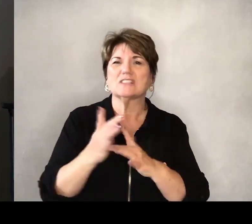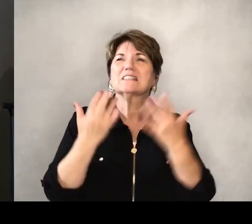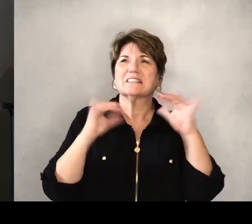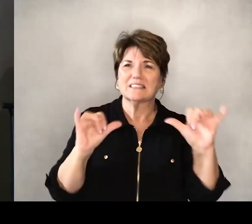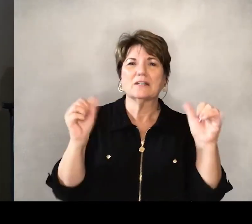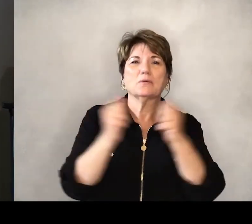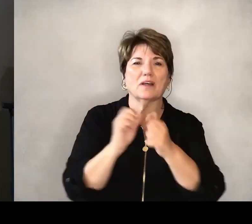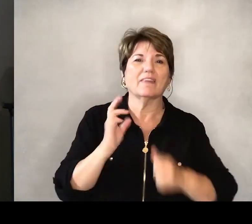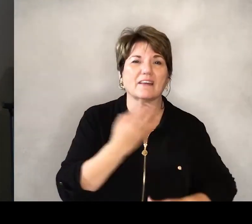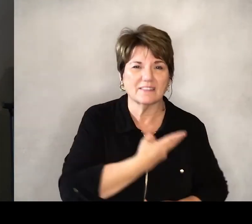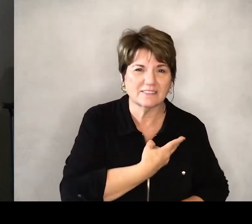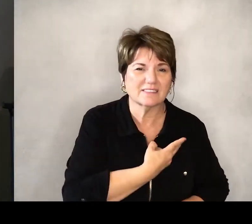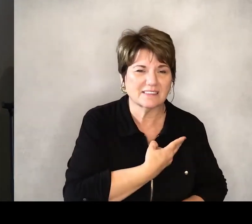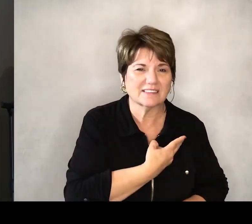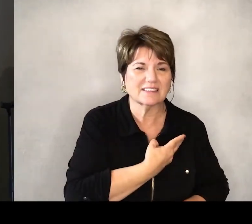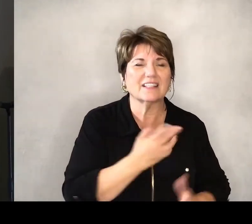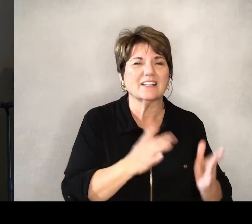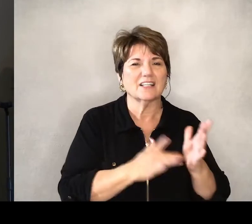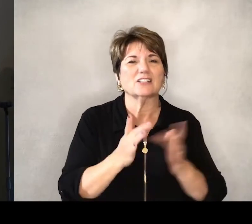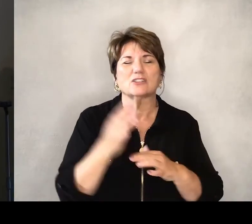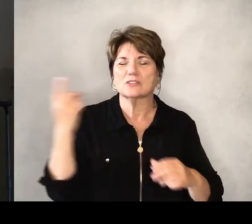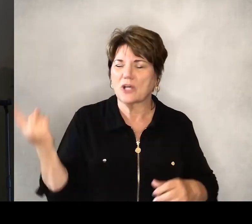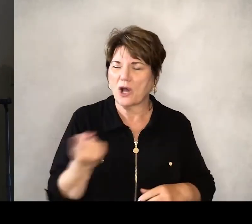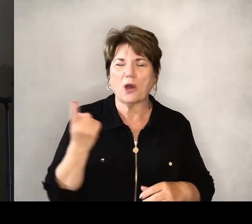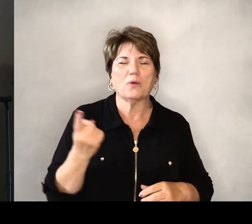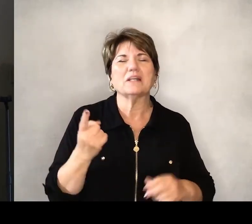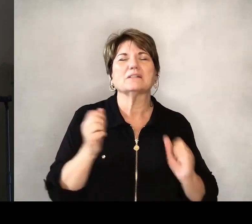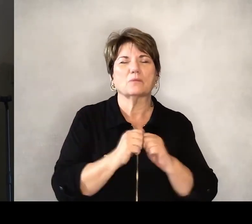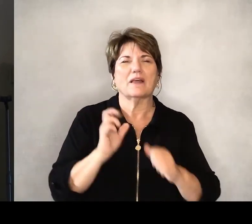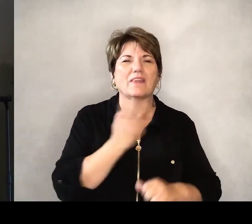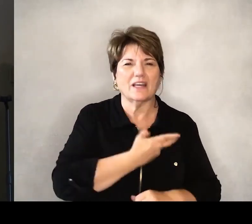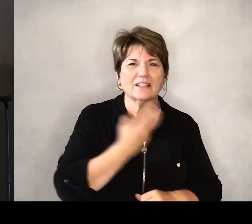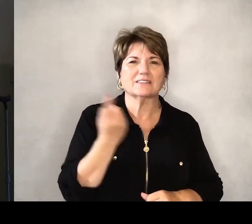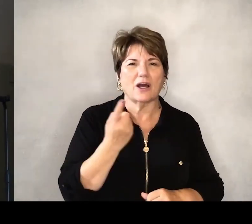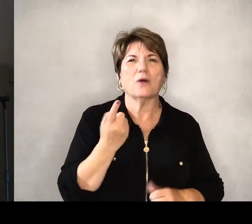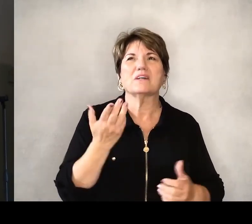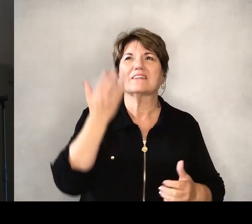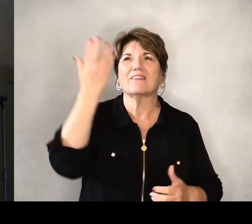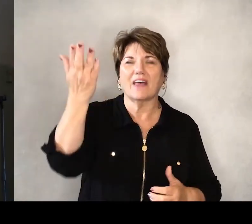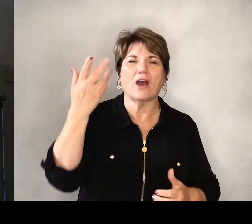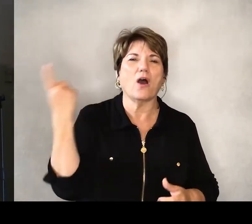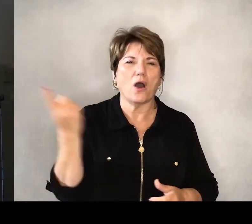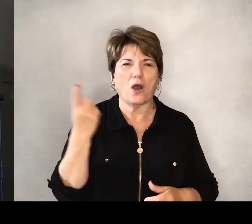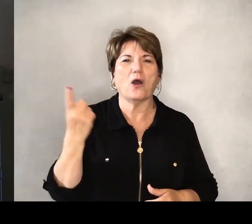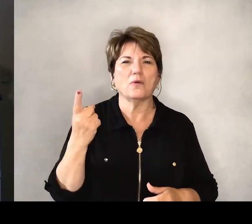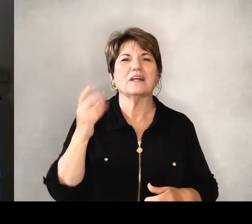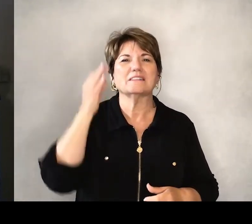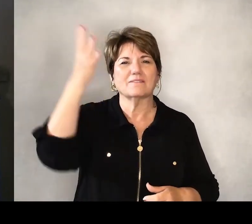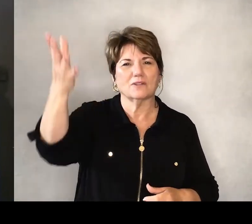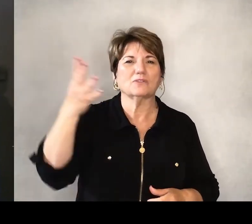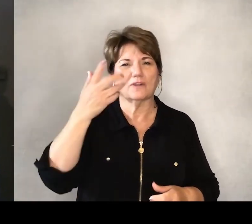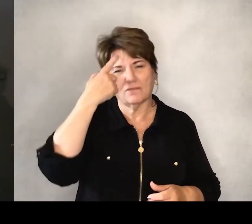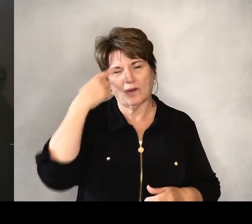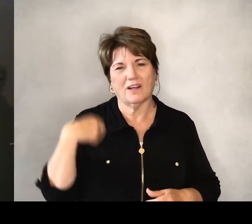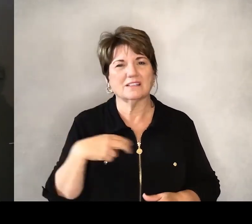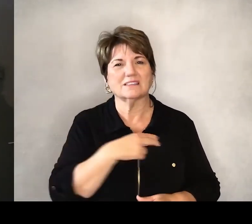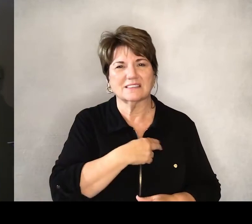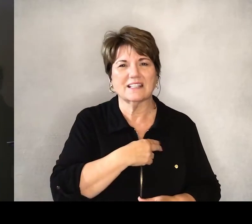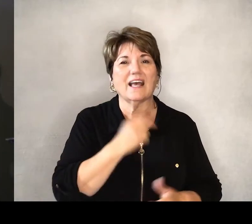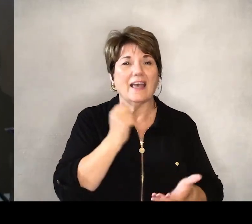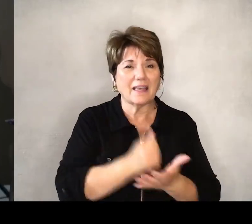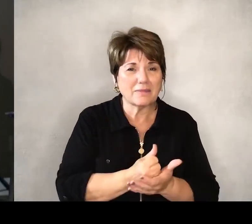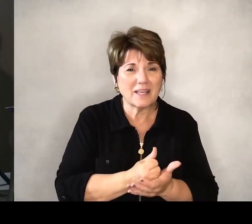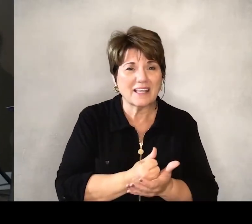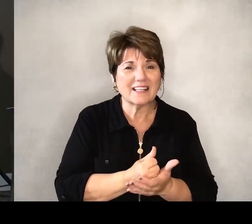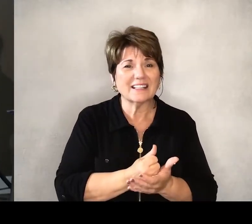there. Jesus has always been there. He's there now, and he will always be there in the future.